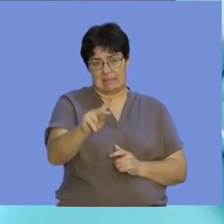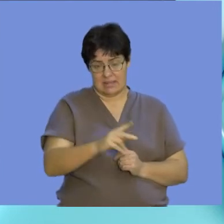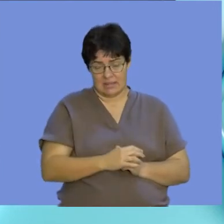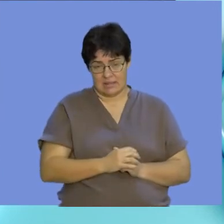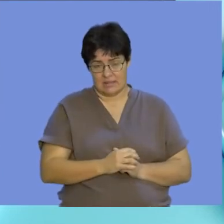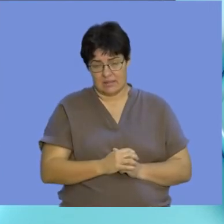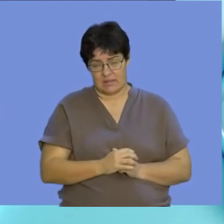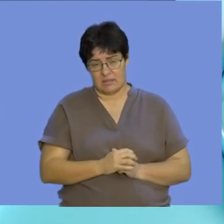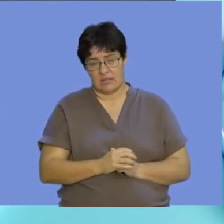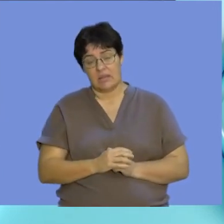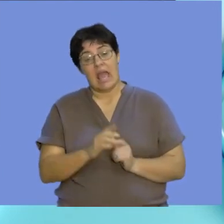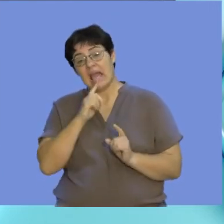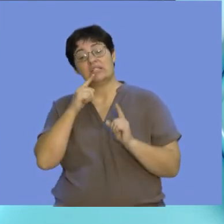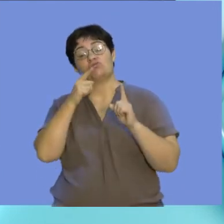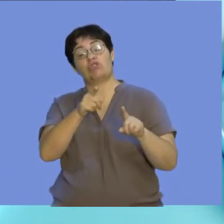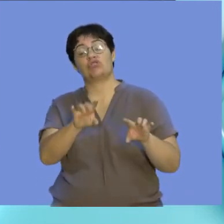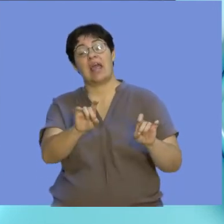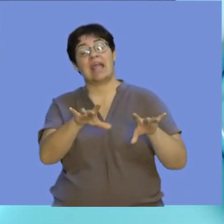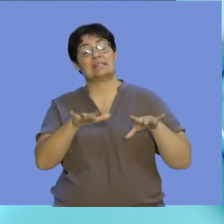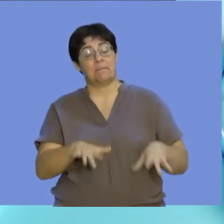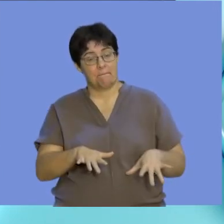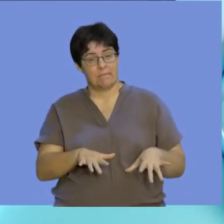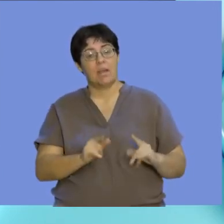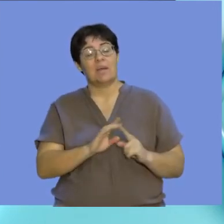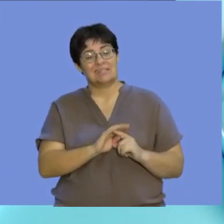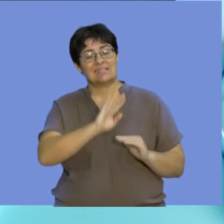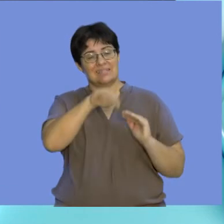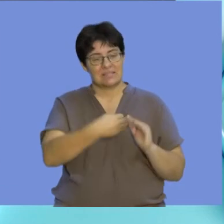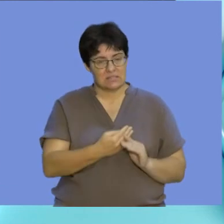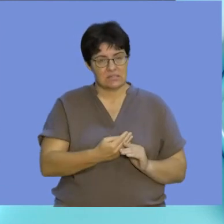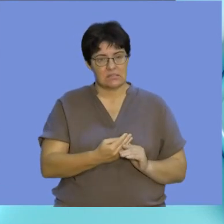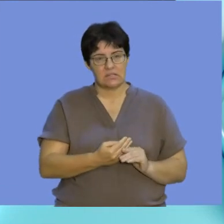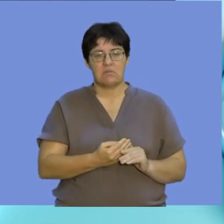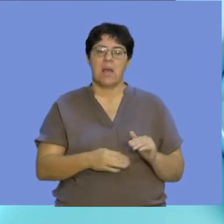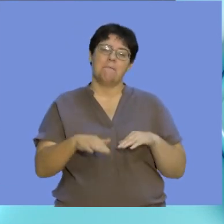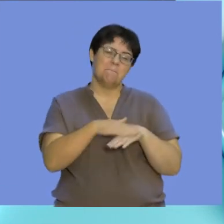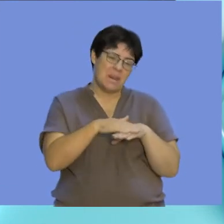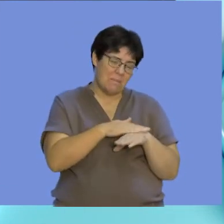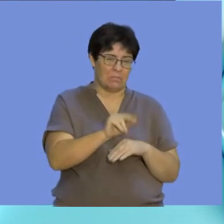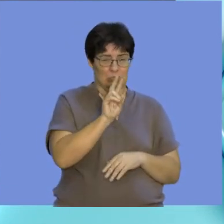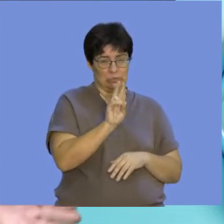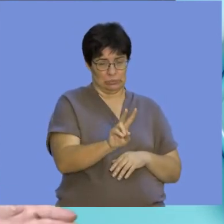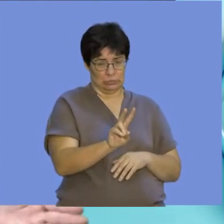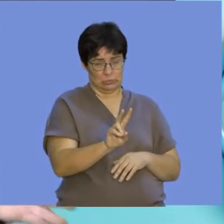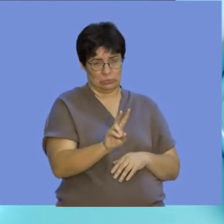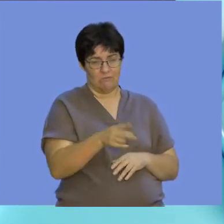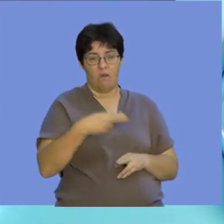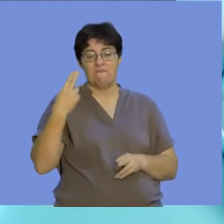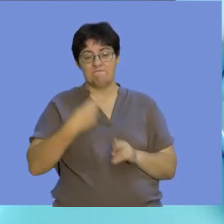The instructions in your exam are to round off to at least 2 decimal places for your